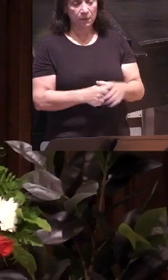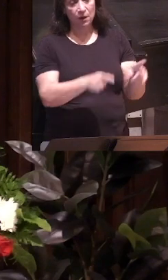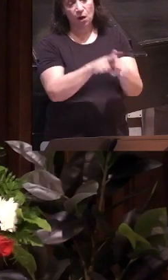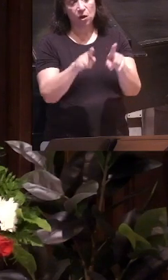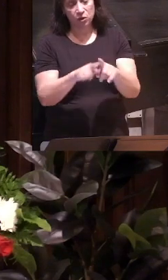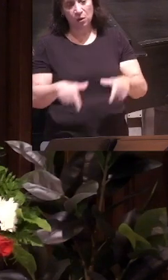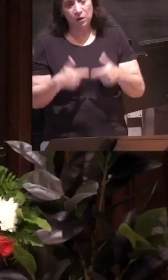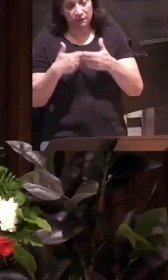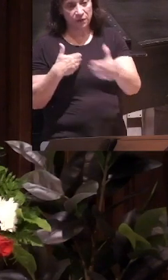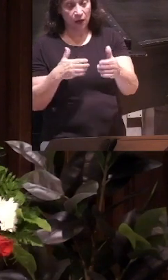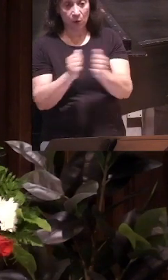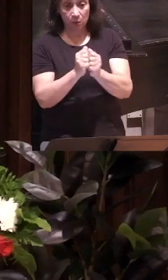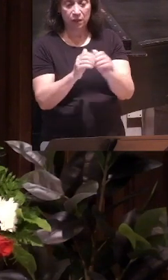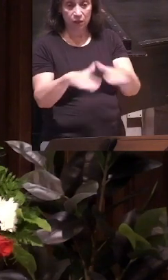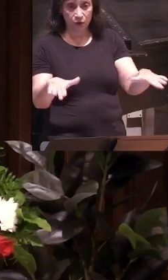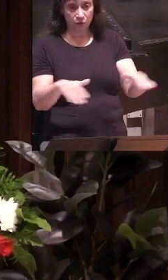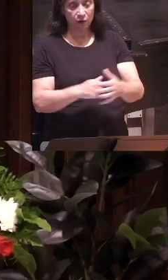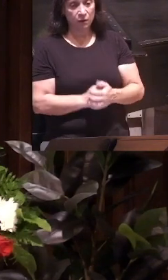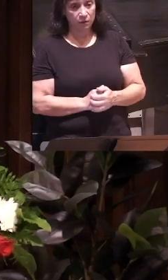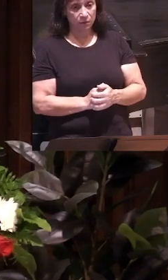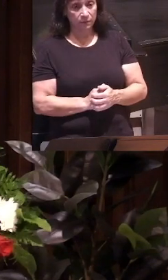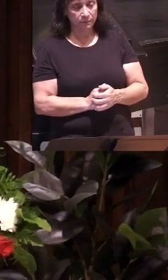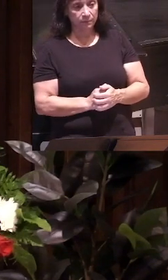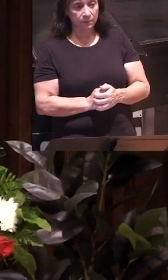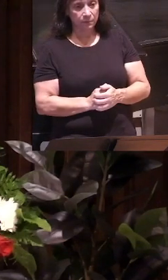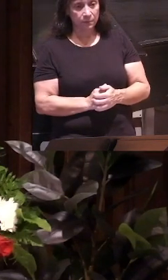lives on in his children.